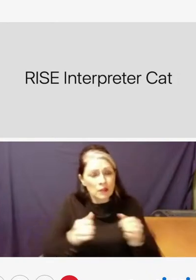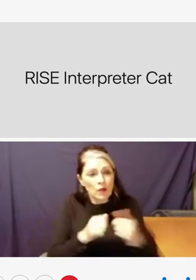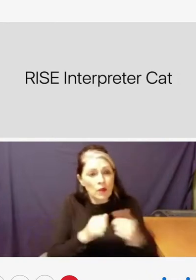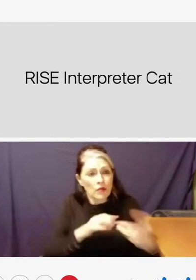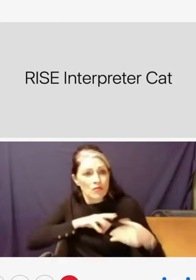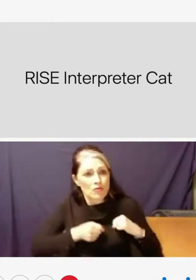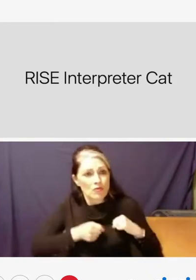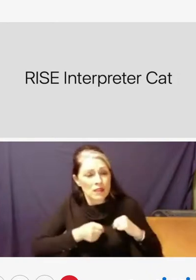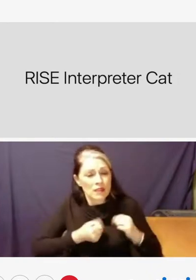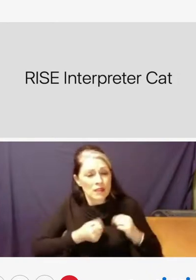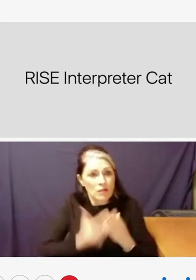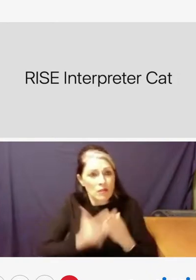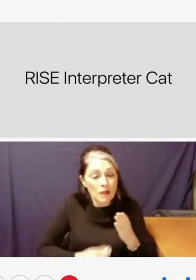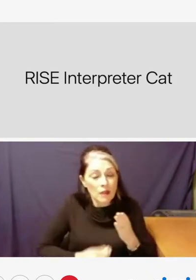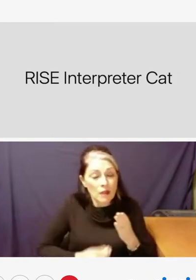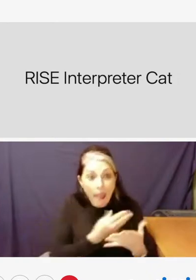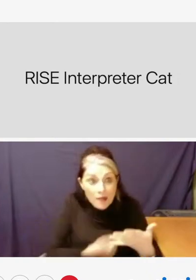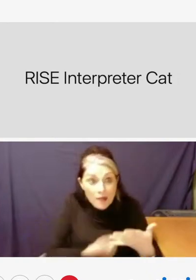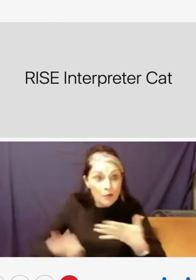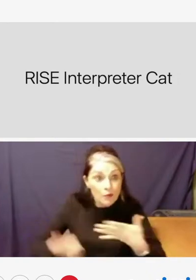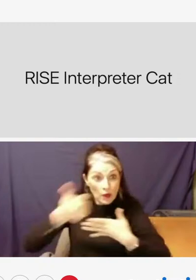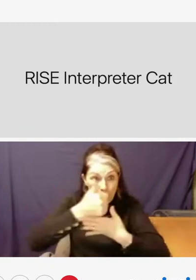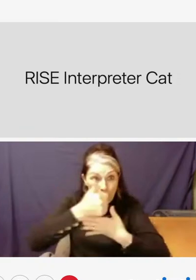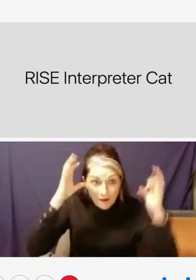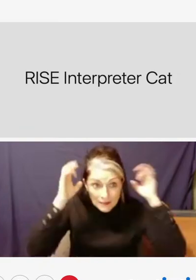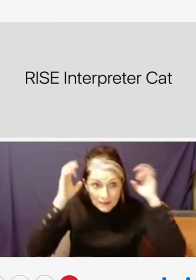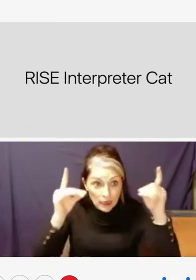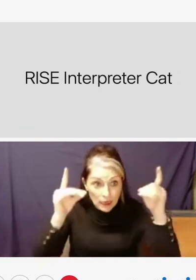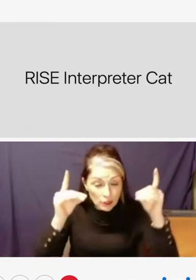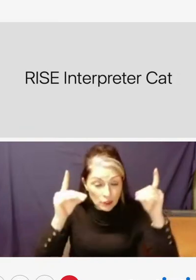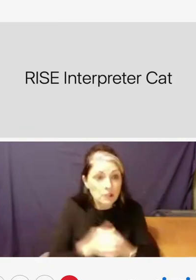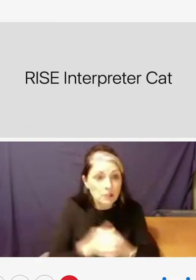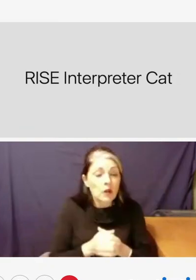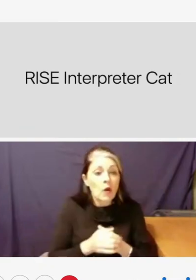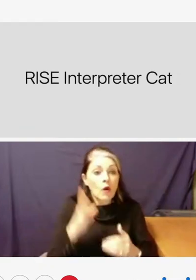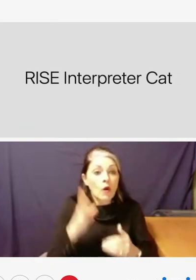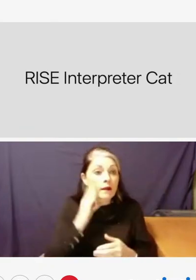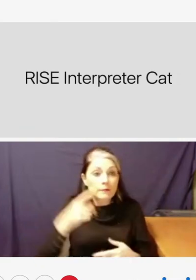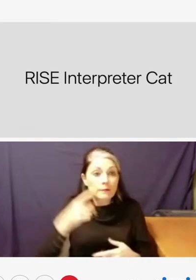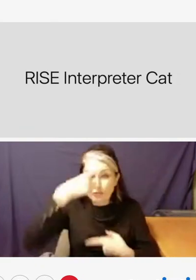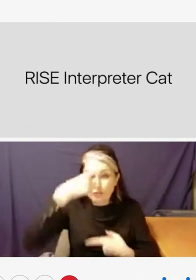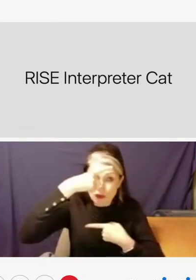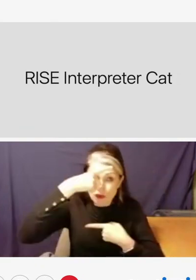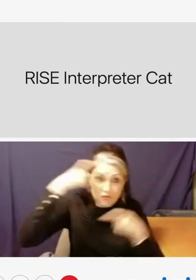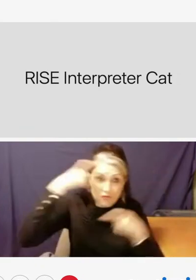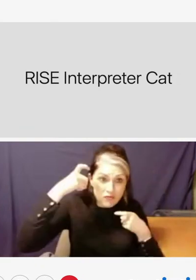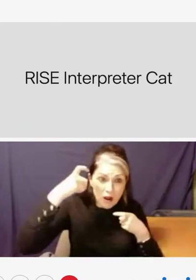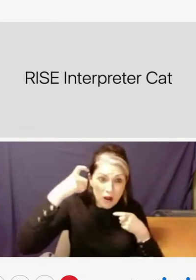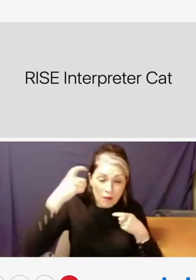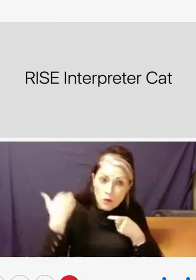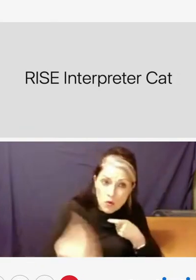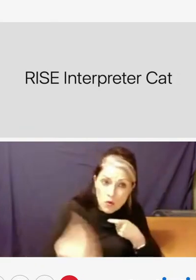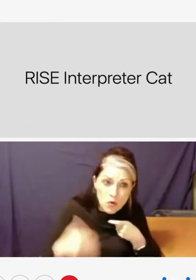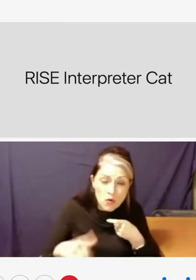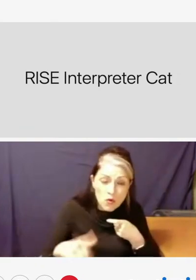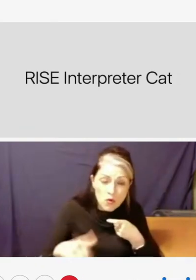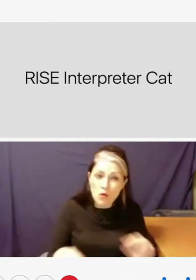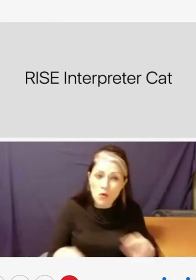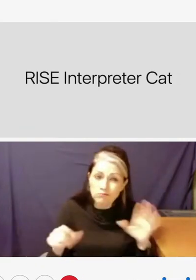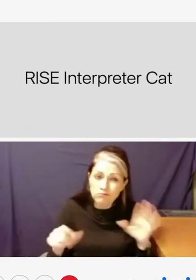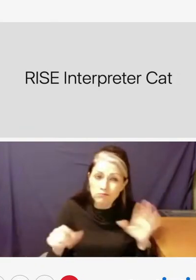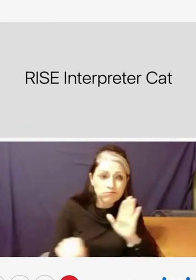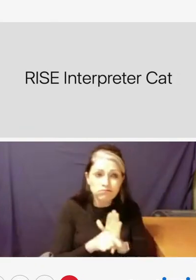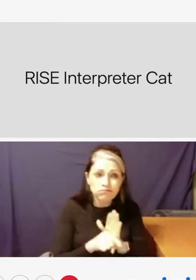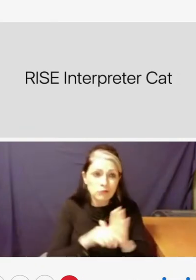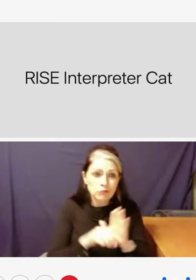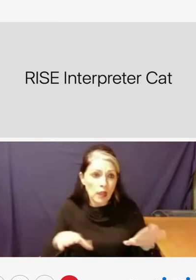ation we are dealing with kids that have experienced trauma some pretty intense trauma and adverse childhood experiences in their lives we have many